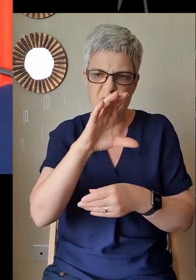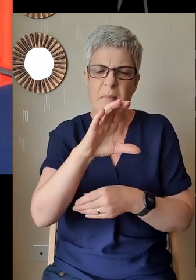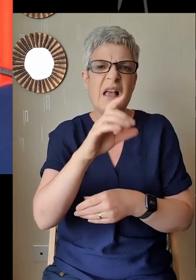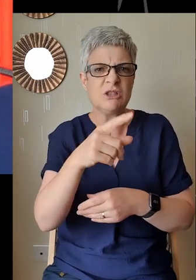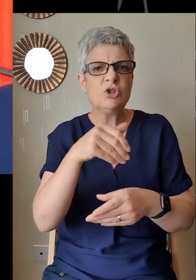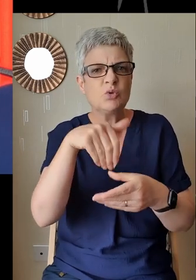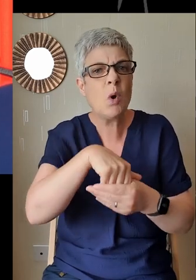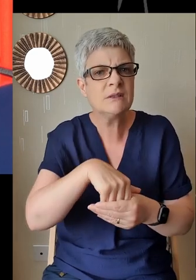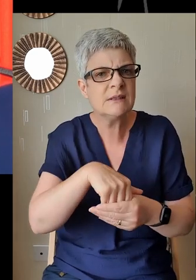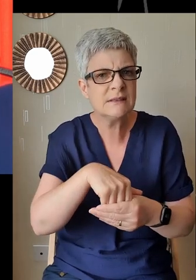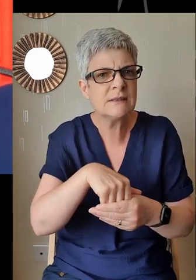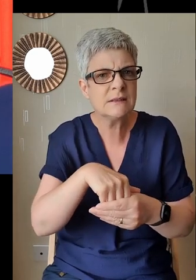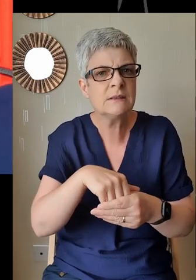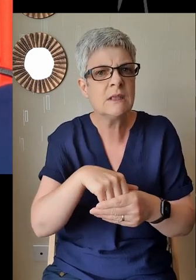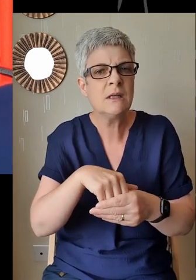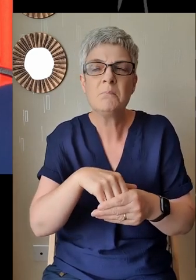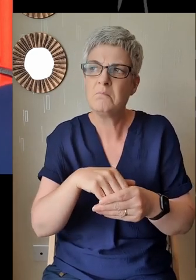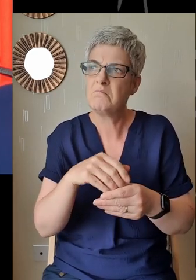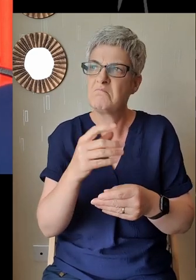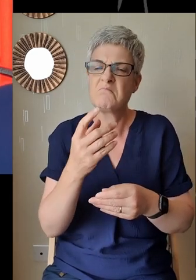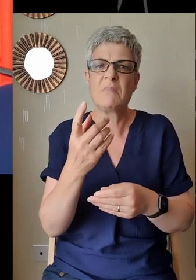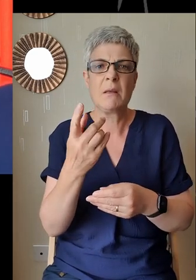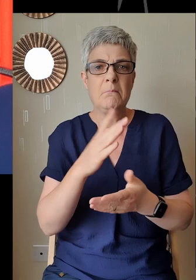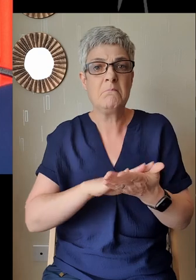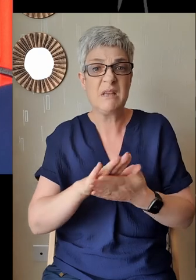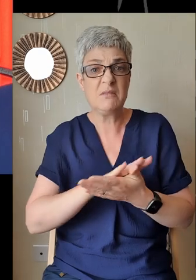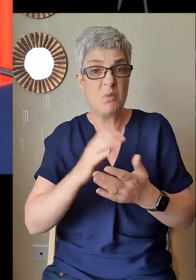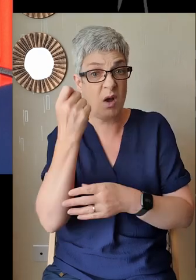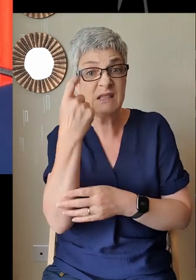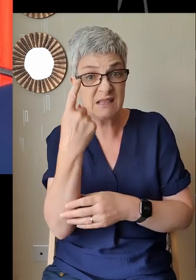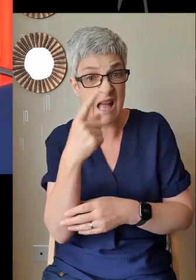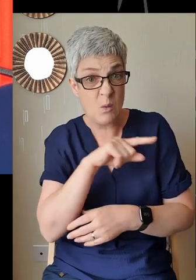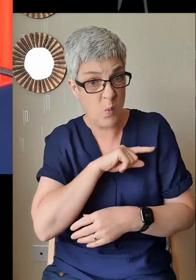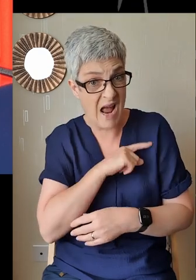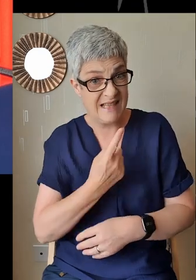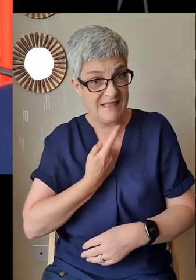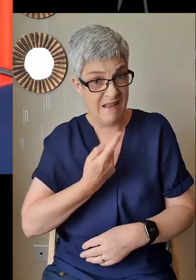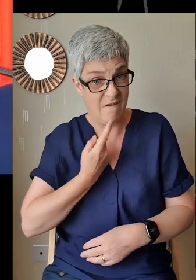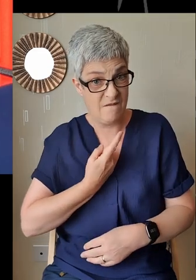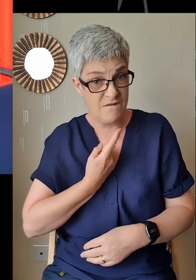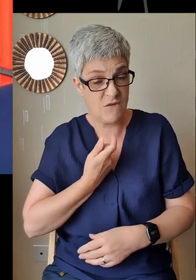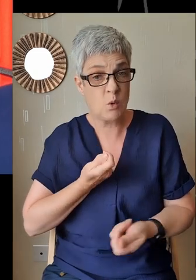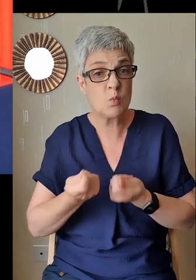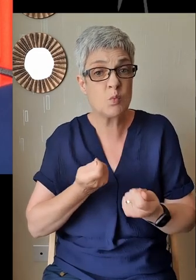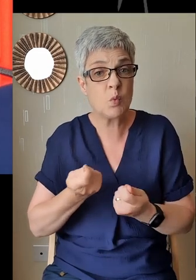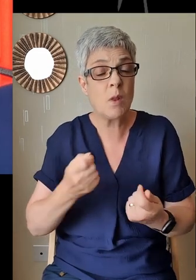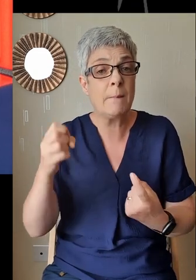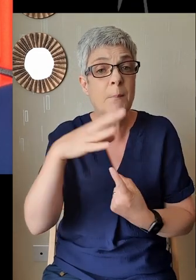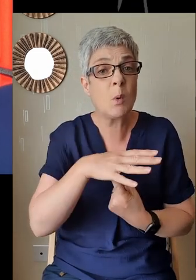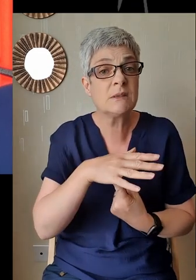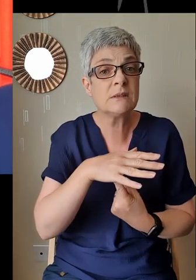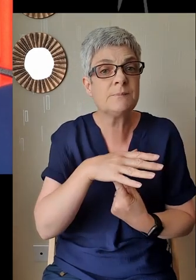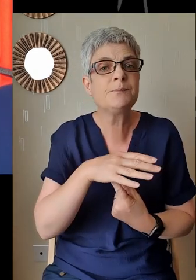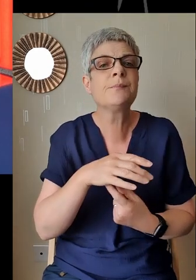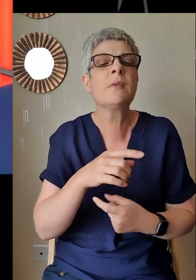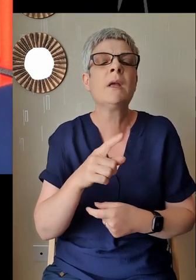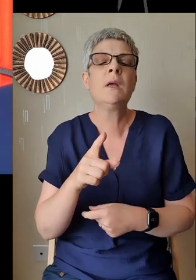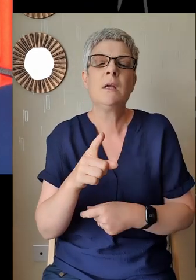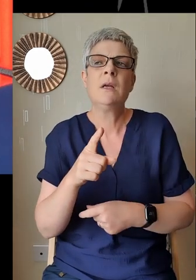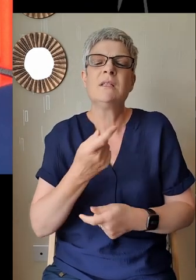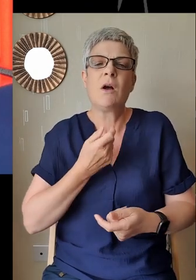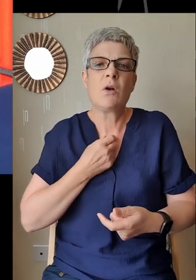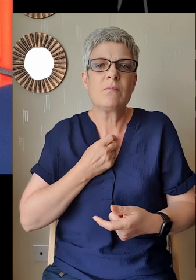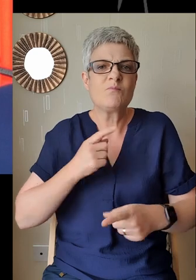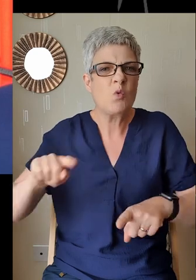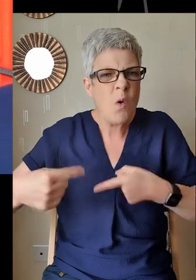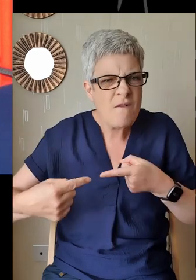a good idea as to why self-control matters so much. There's a conflict going on. The flesh desires what